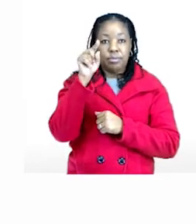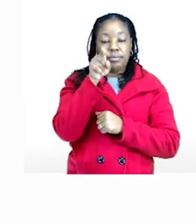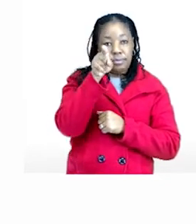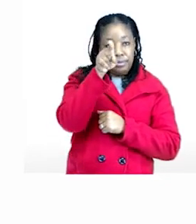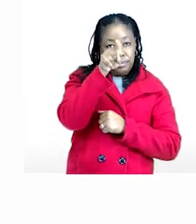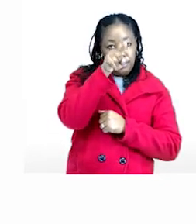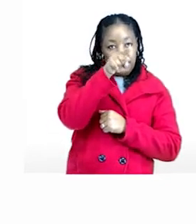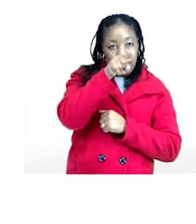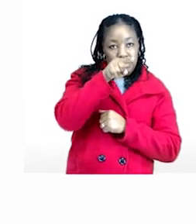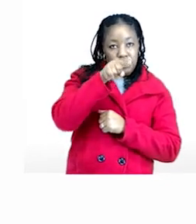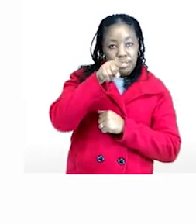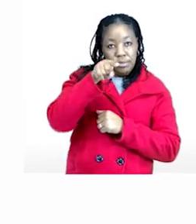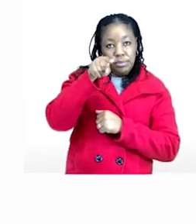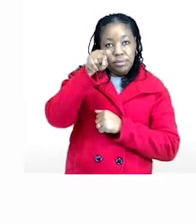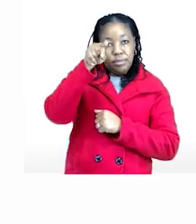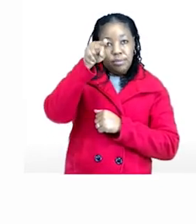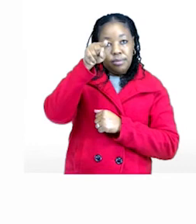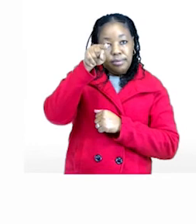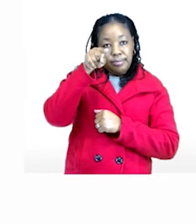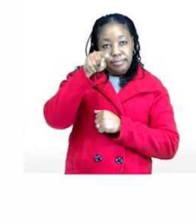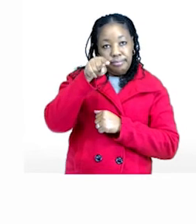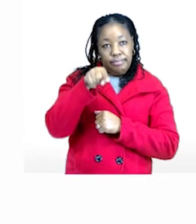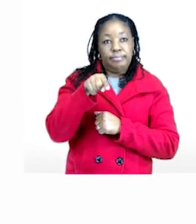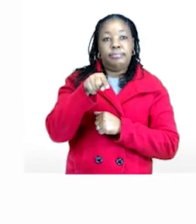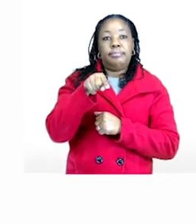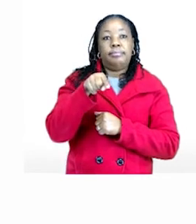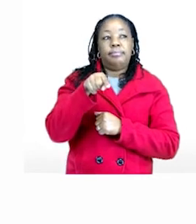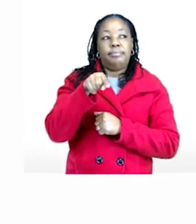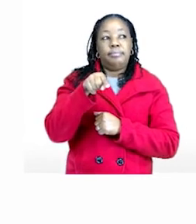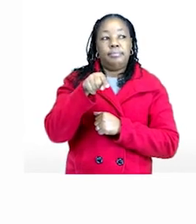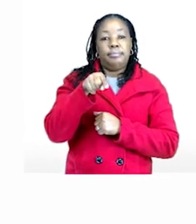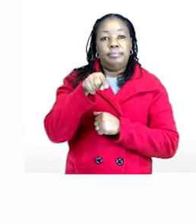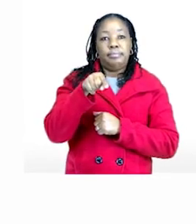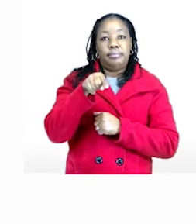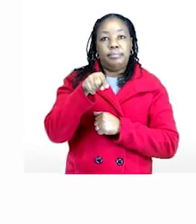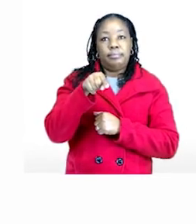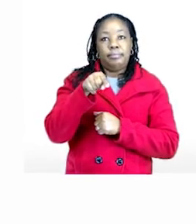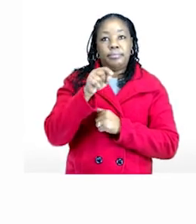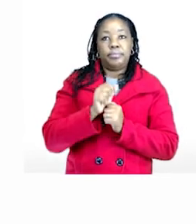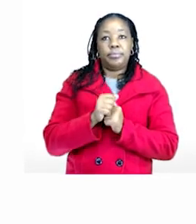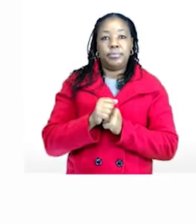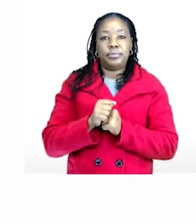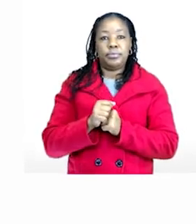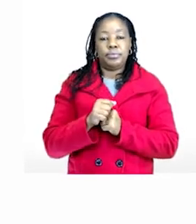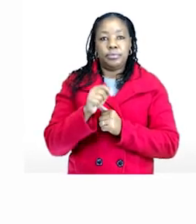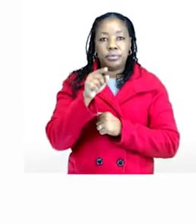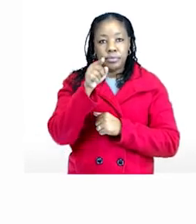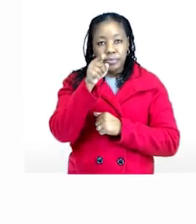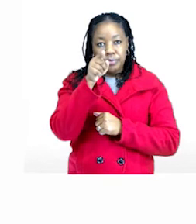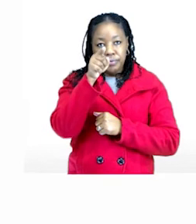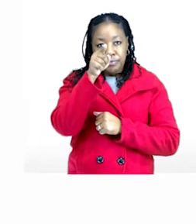pointing. Now let's trace over number 9 on page 3. So we go from